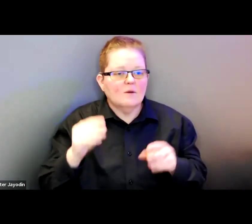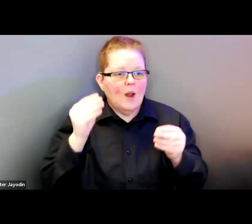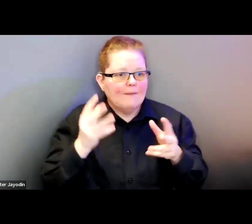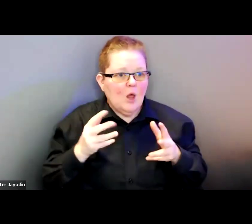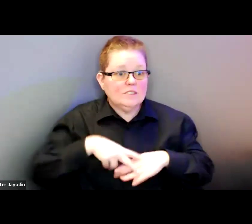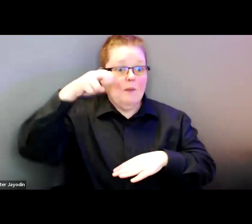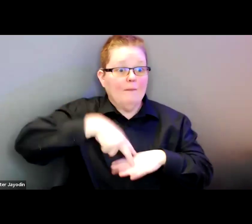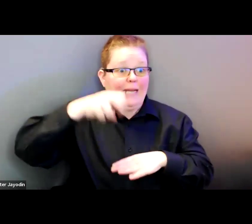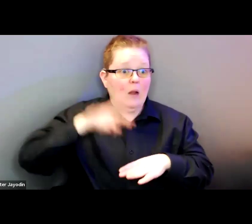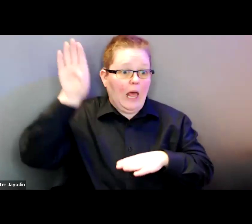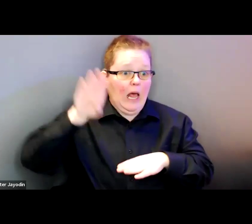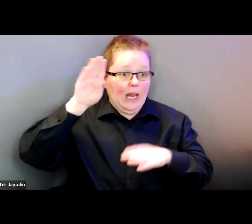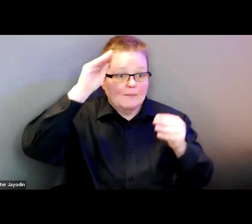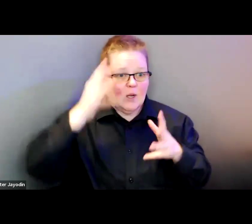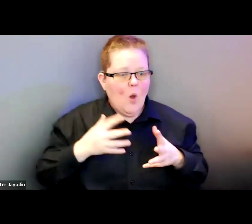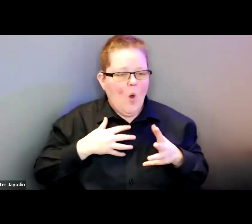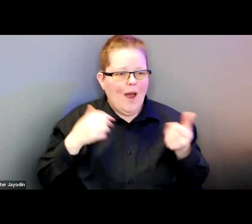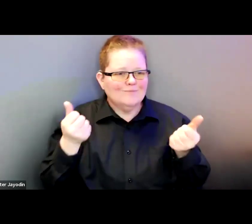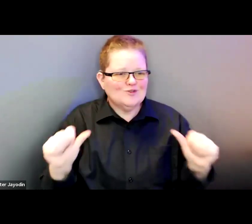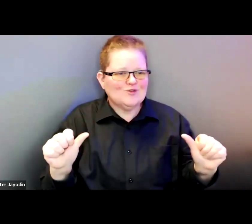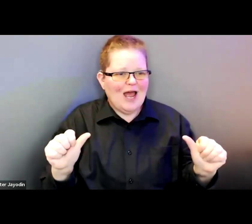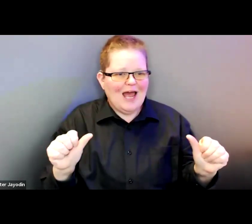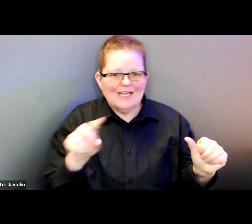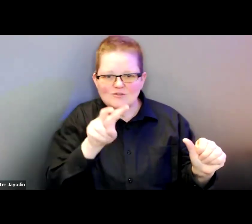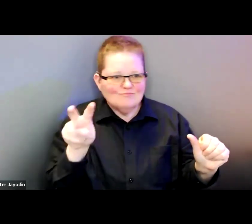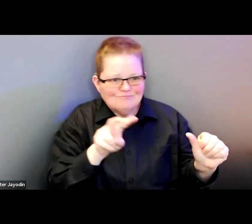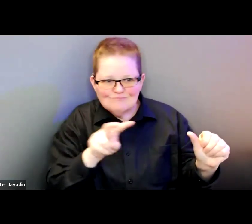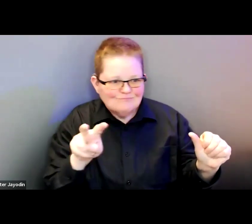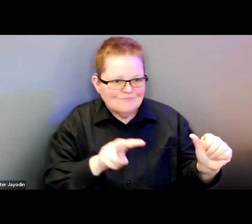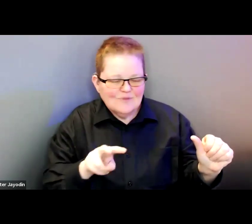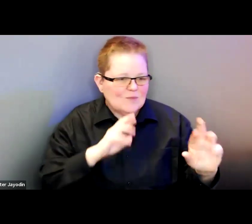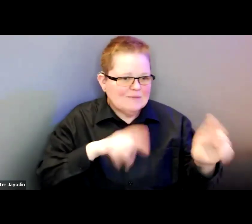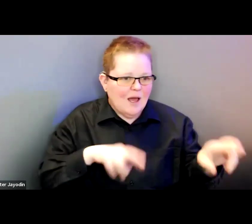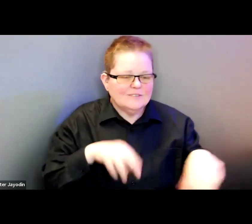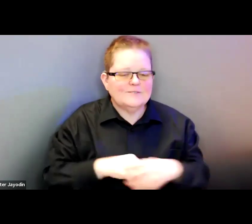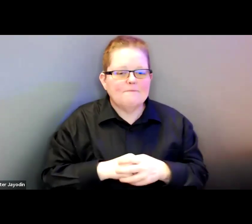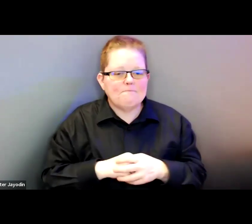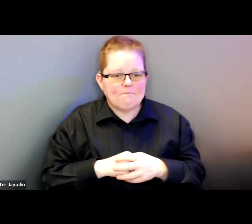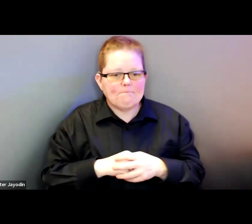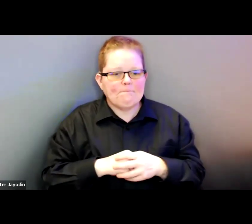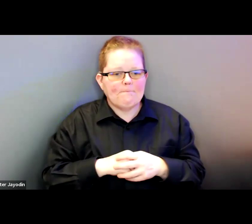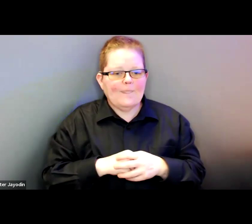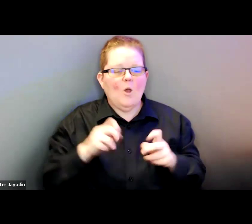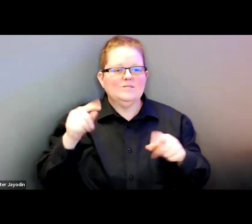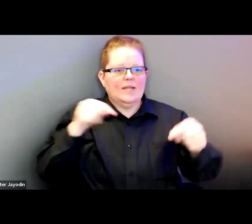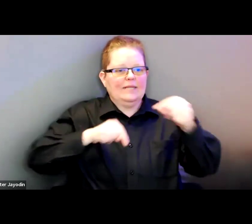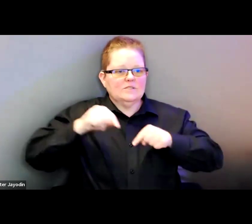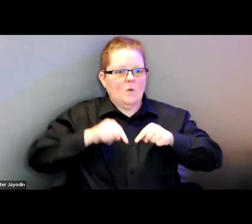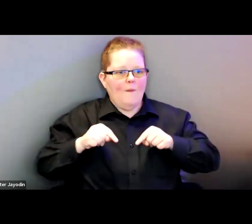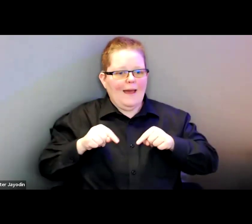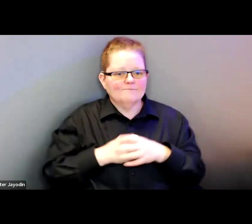so I'm trying to be responsive. So let's go back. I